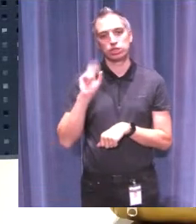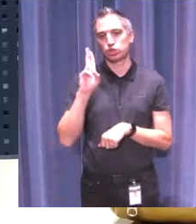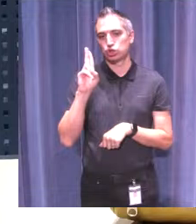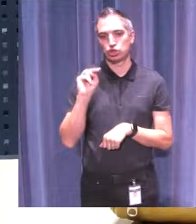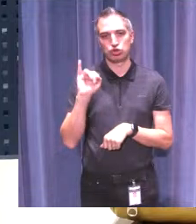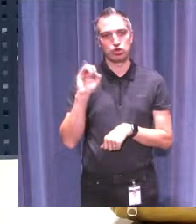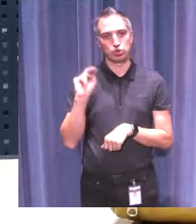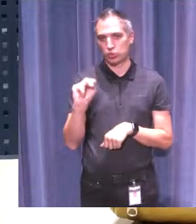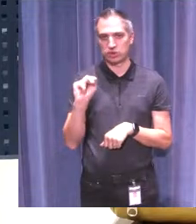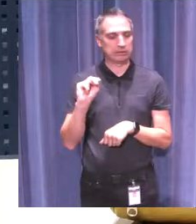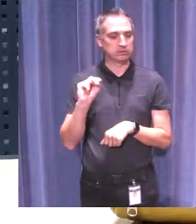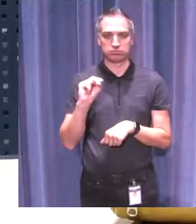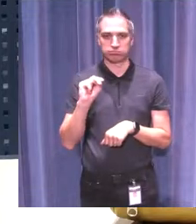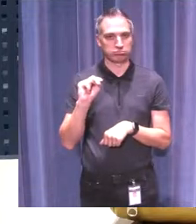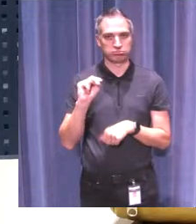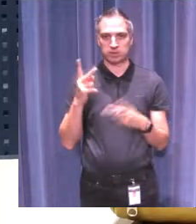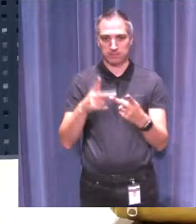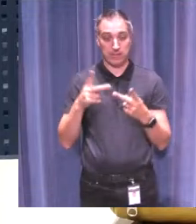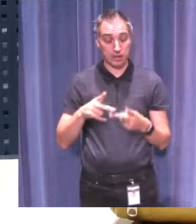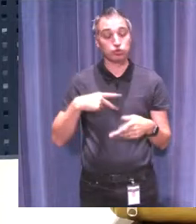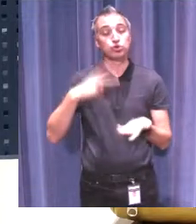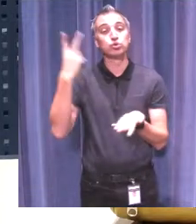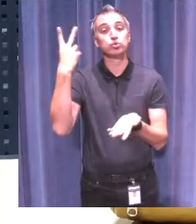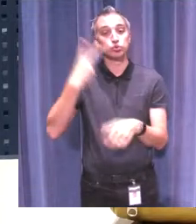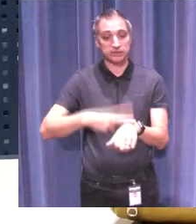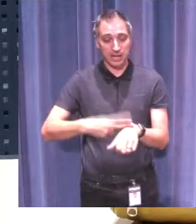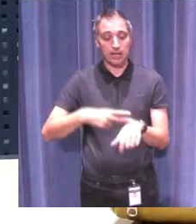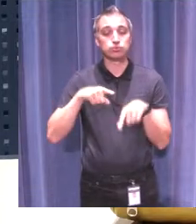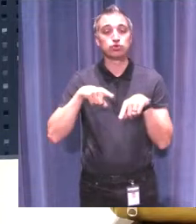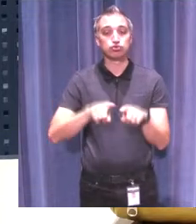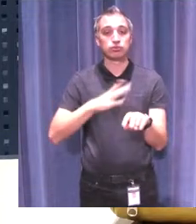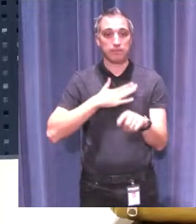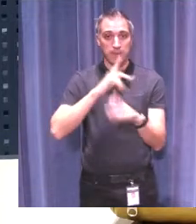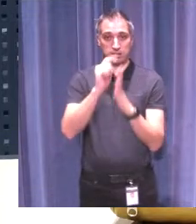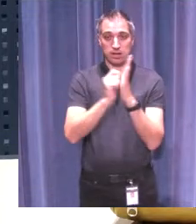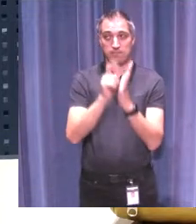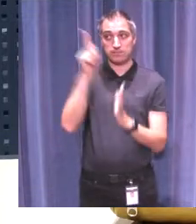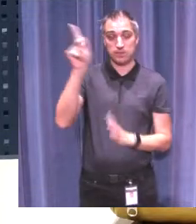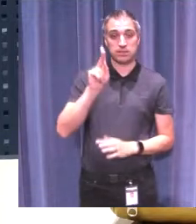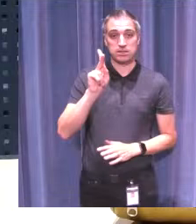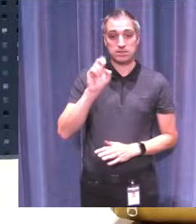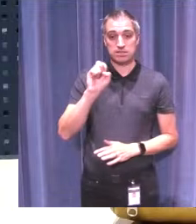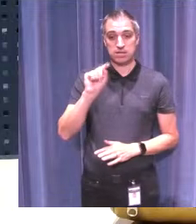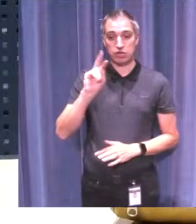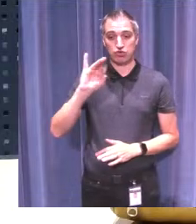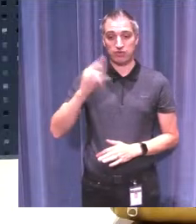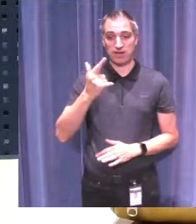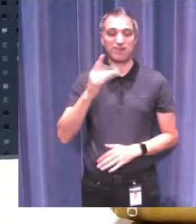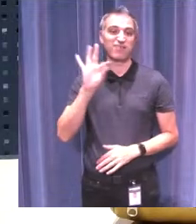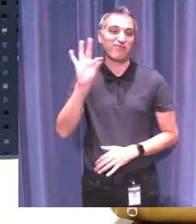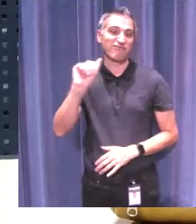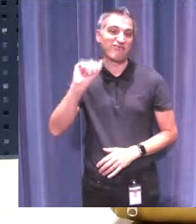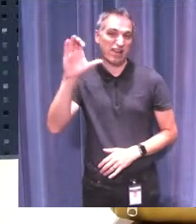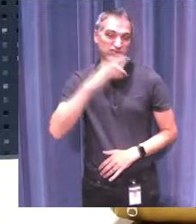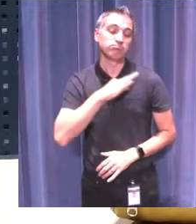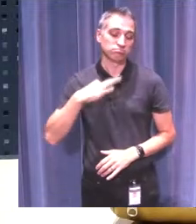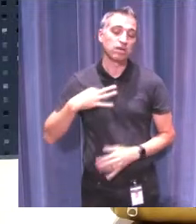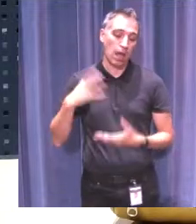unionized environment, but twice during my time at Kettering, faculty, and I was involved with